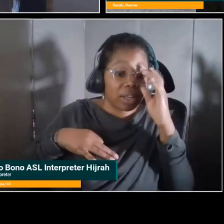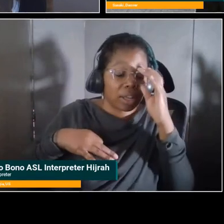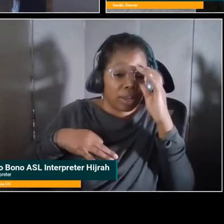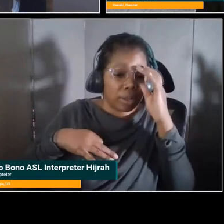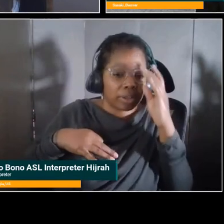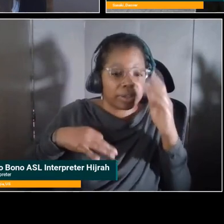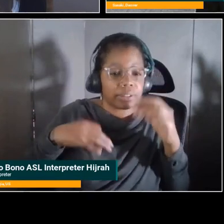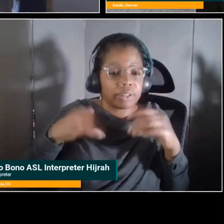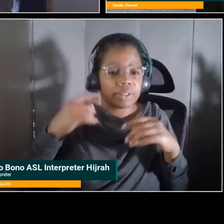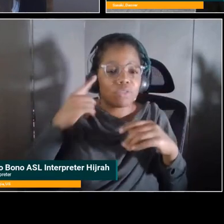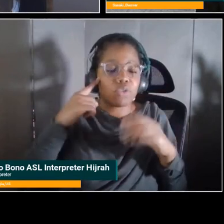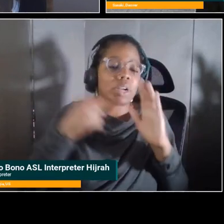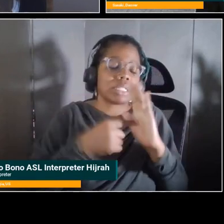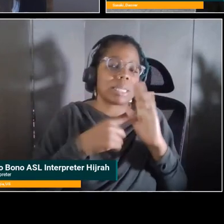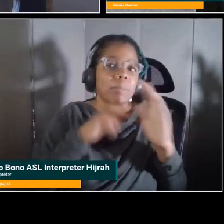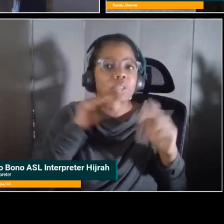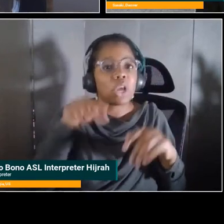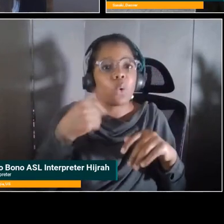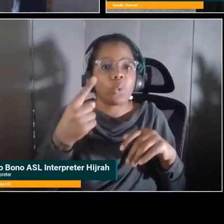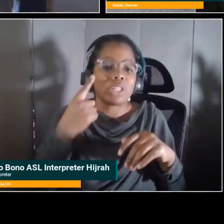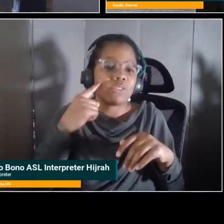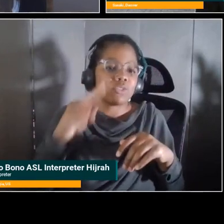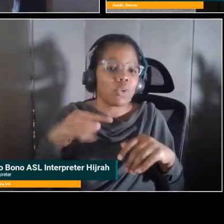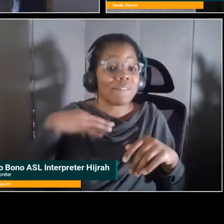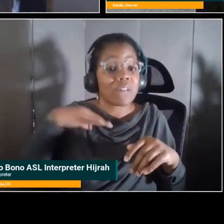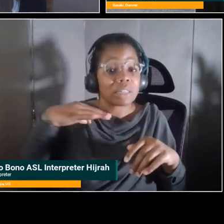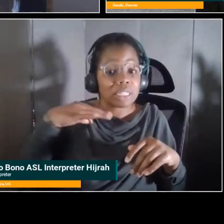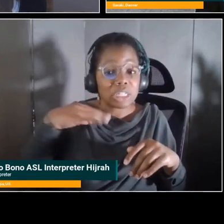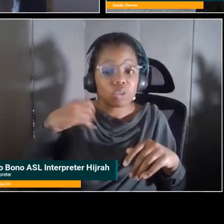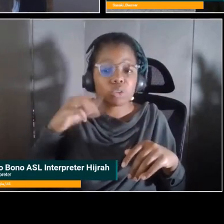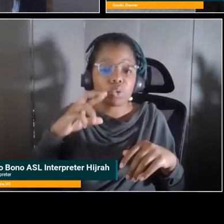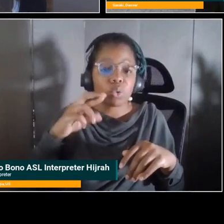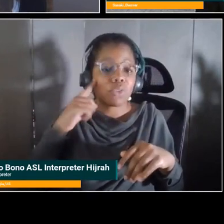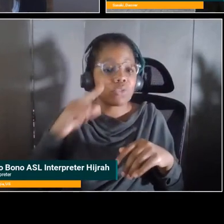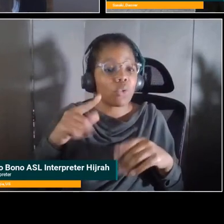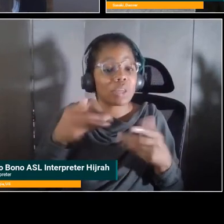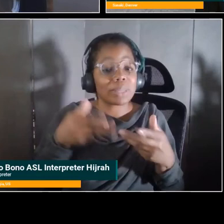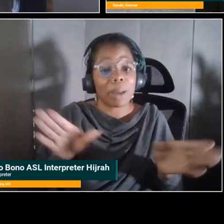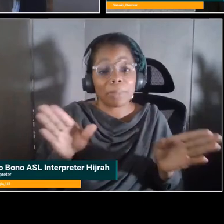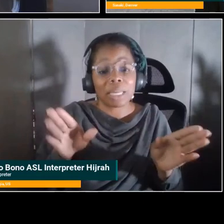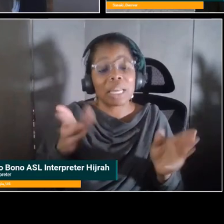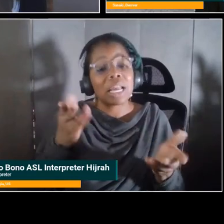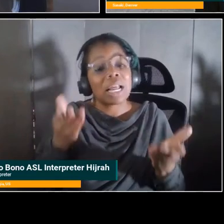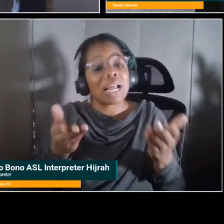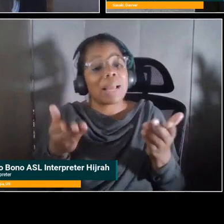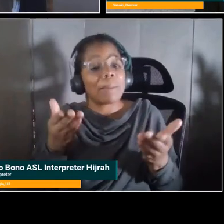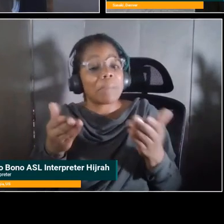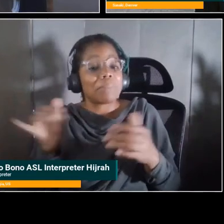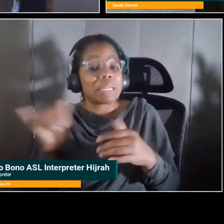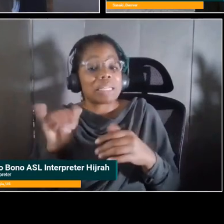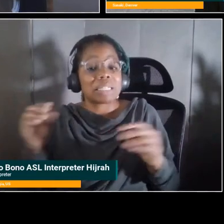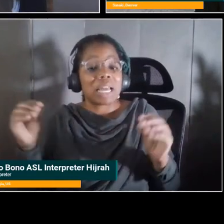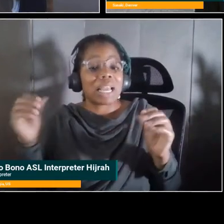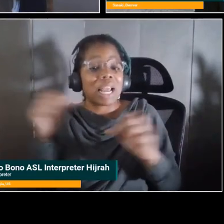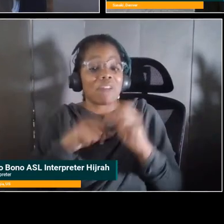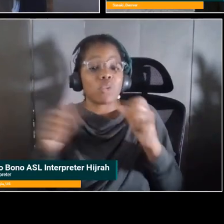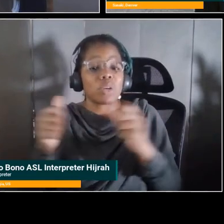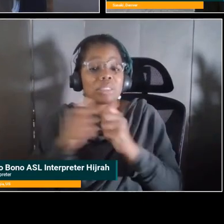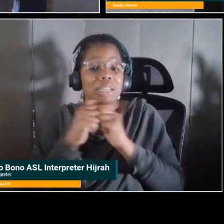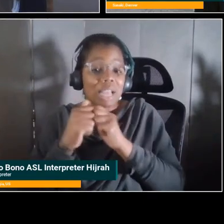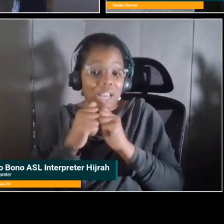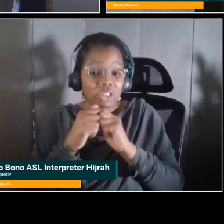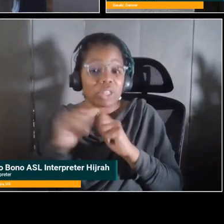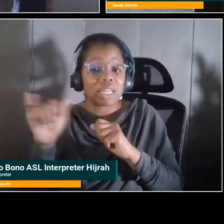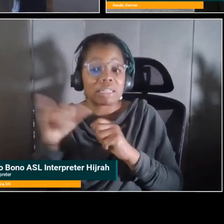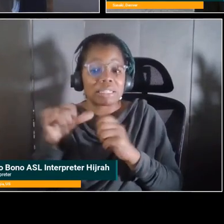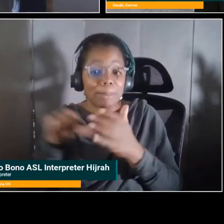for example, not only just for volunteers or the public, it could be like putting everyone together to the similar